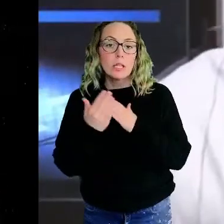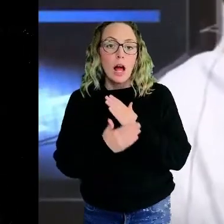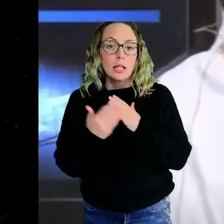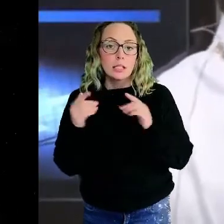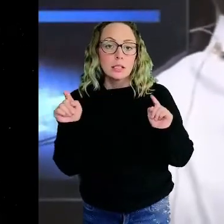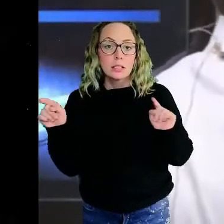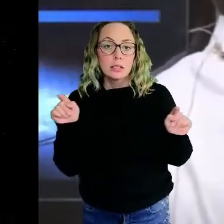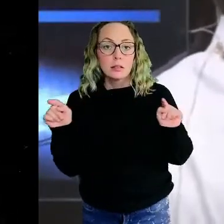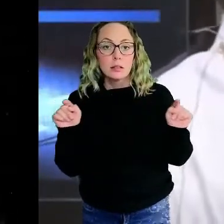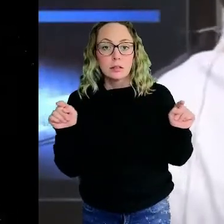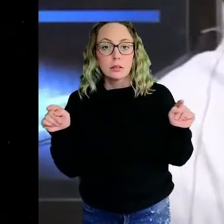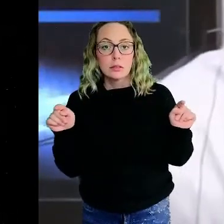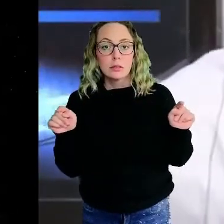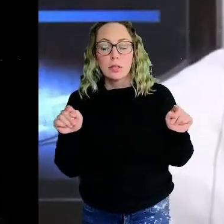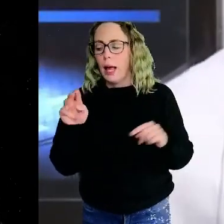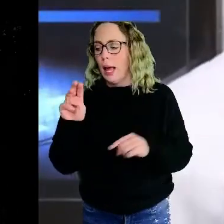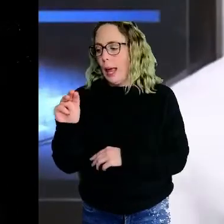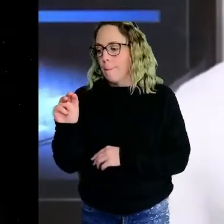M times V.